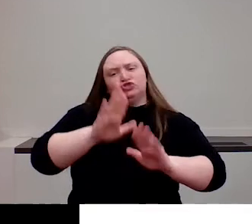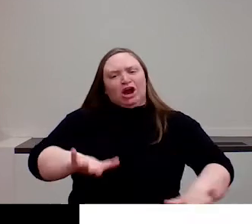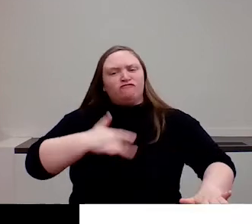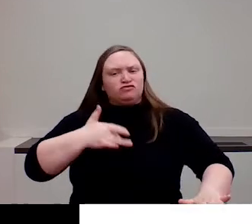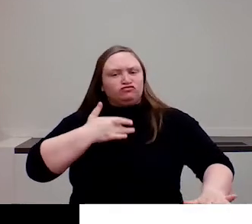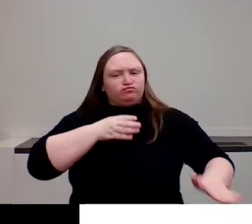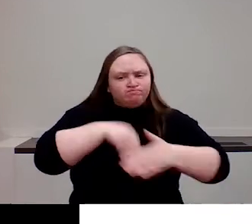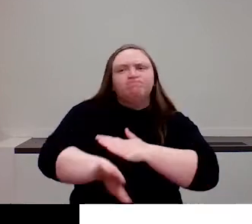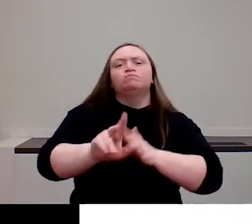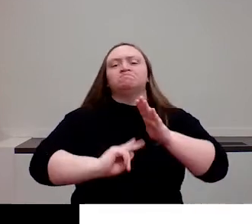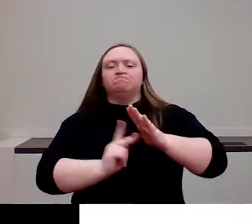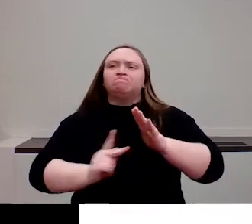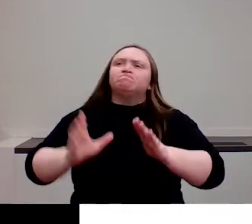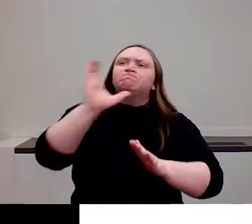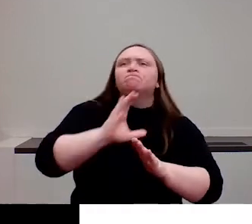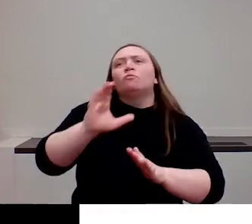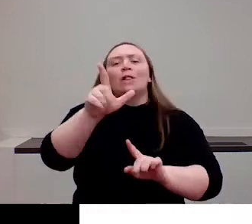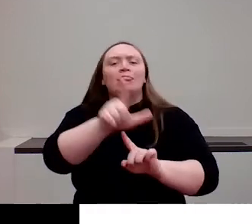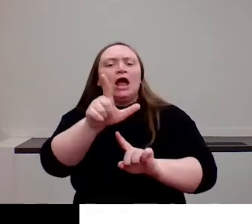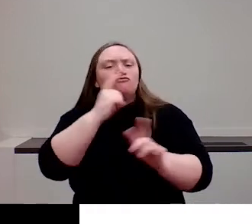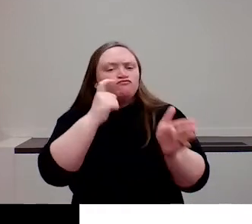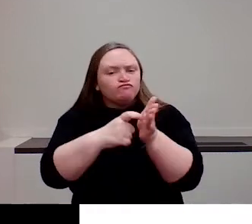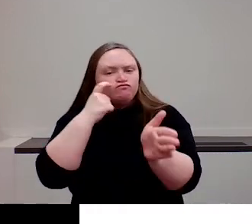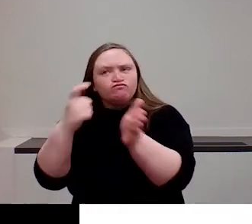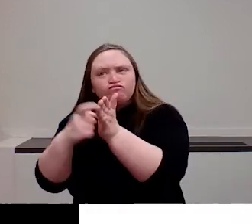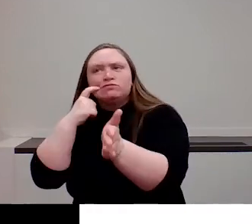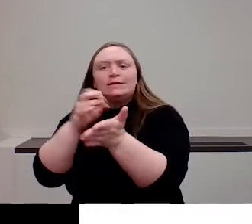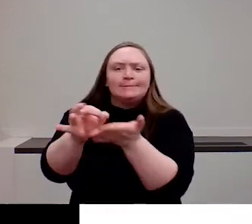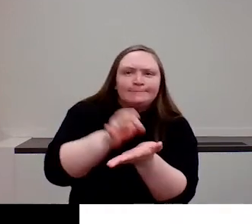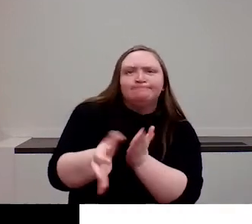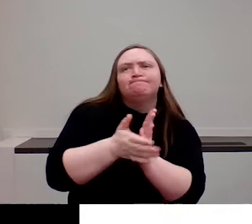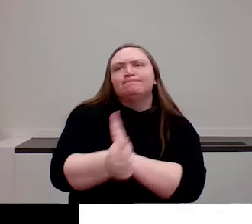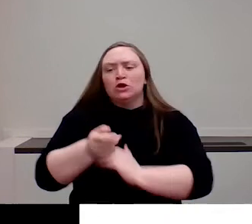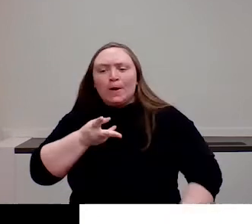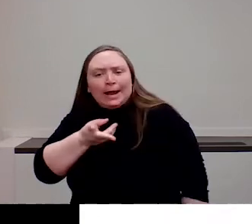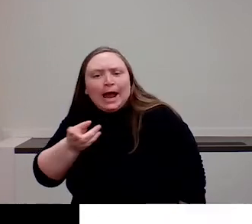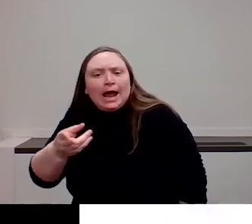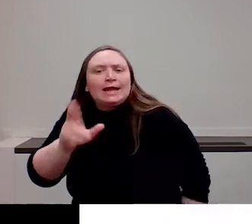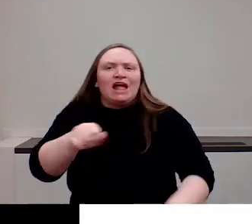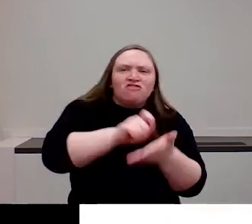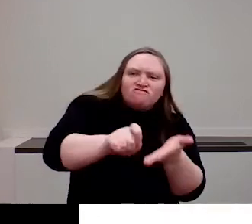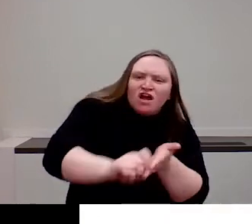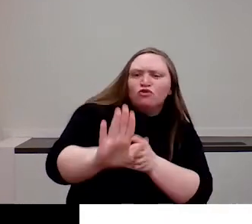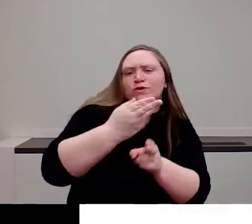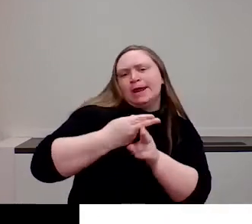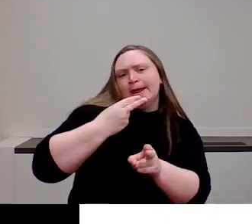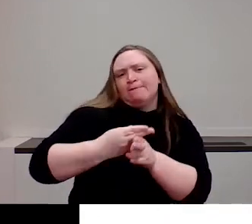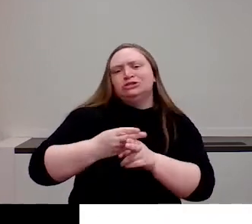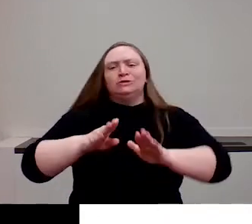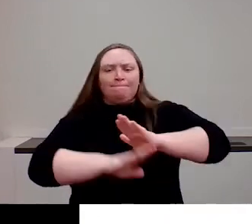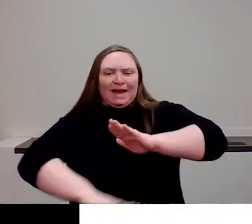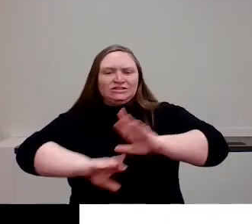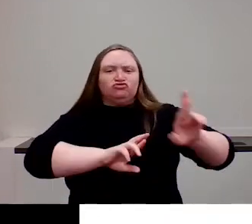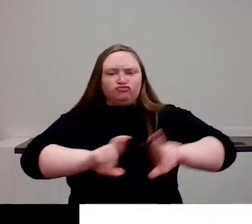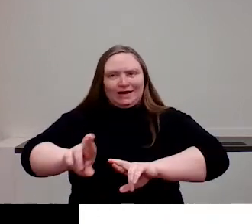kindergarten. We look for things like letter recognition, numerals, counting skills, cutting, can they write their name, and other basic